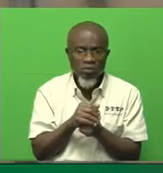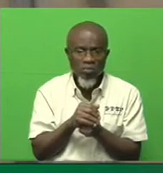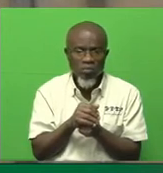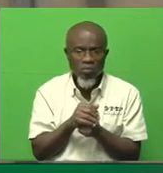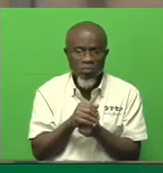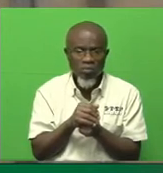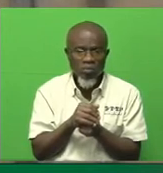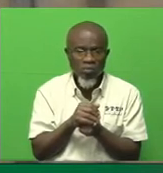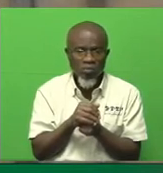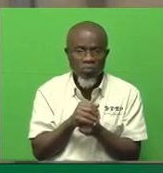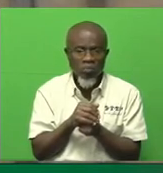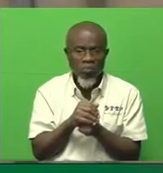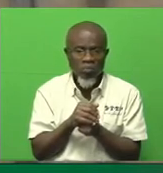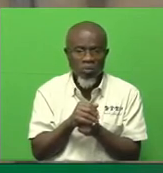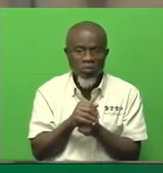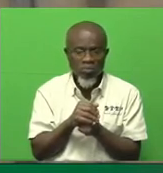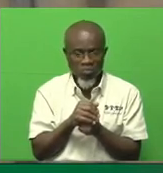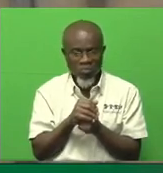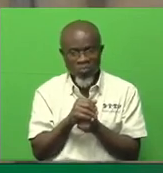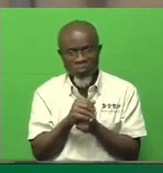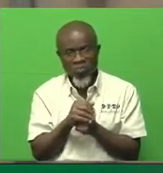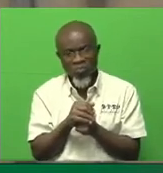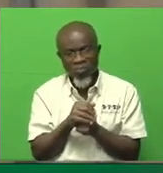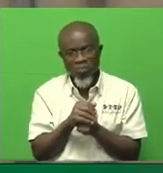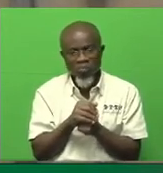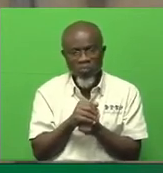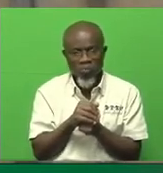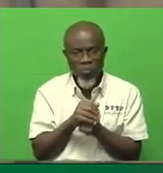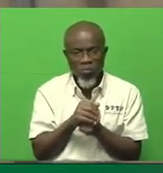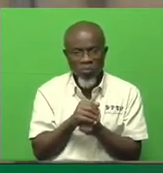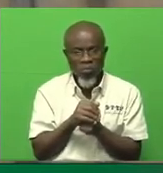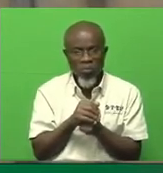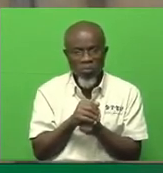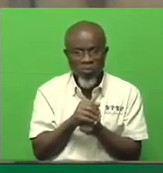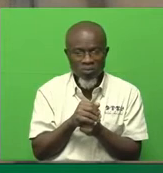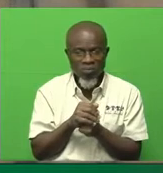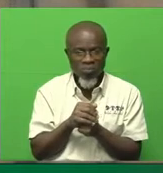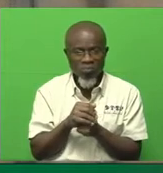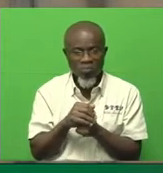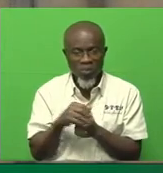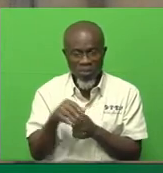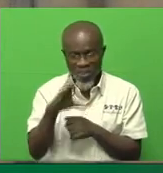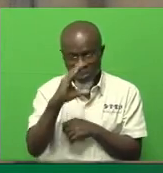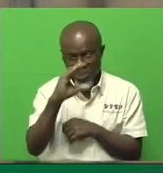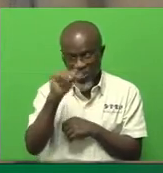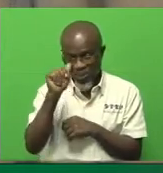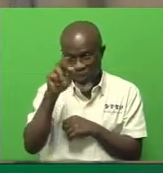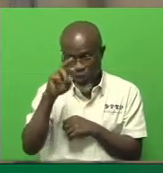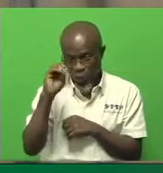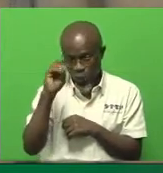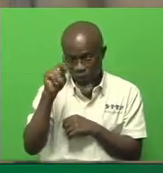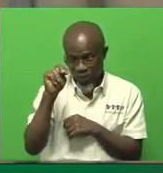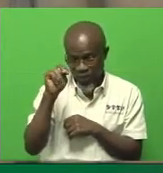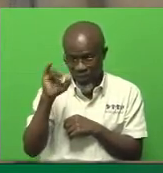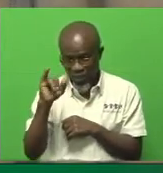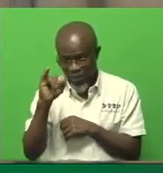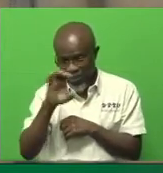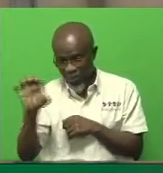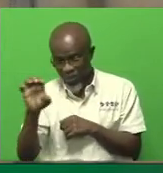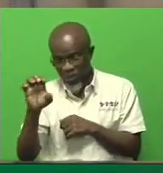currently East models himself after brother don't go there because there's a life after politics